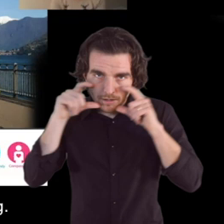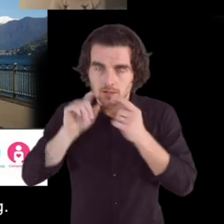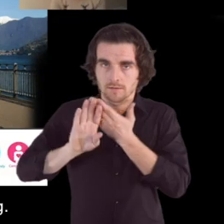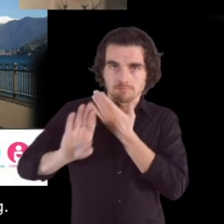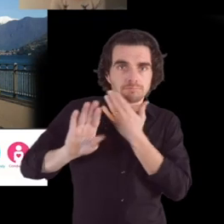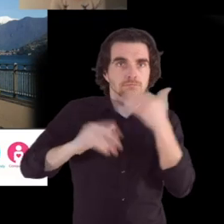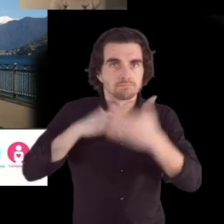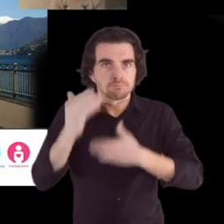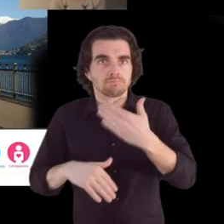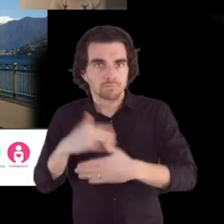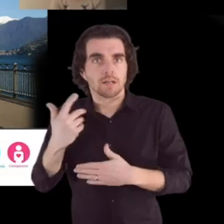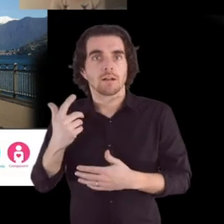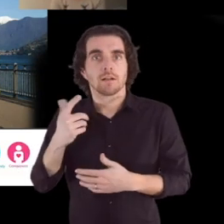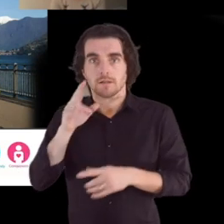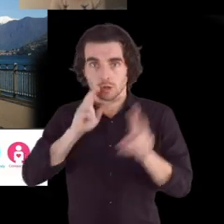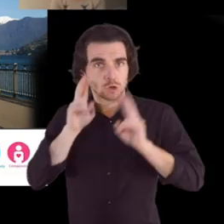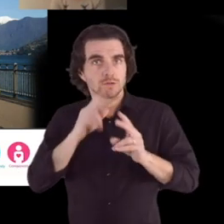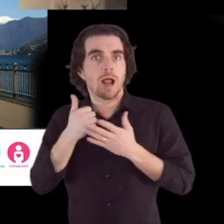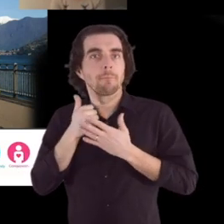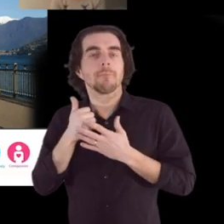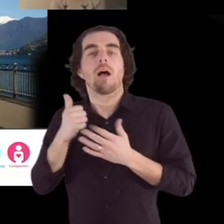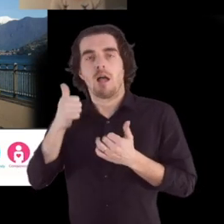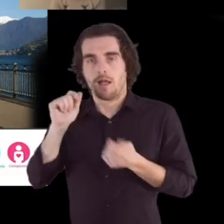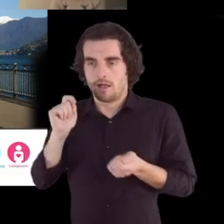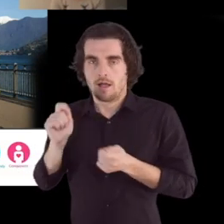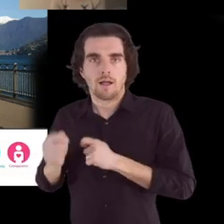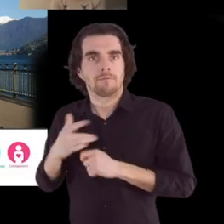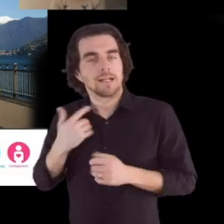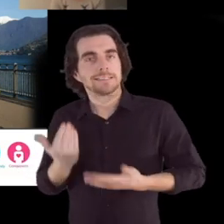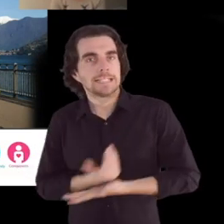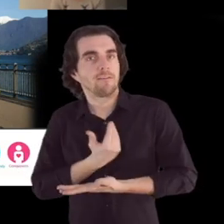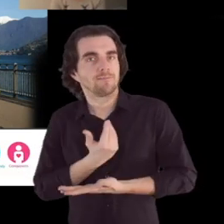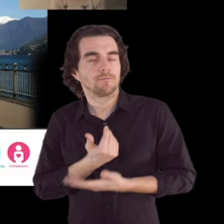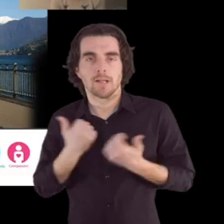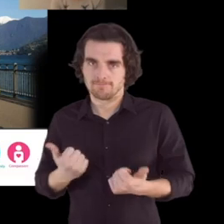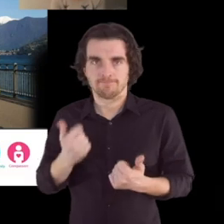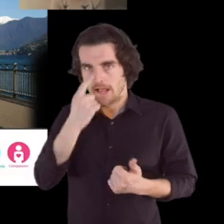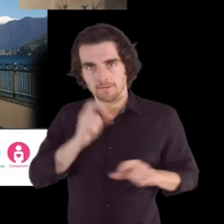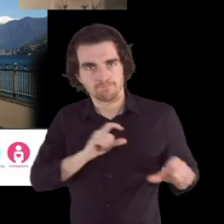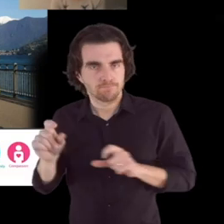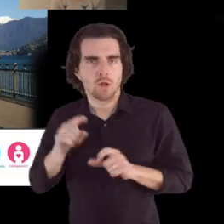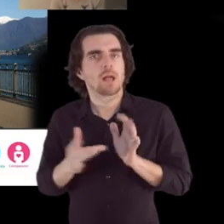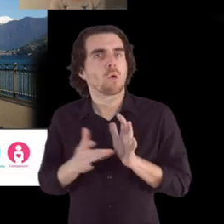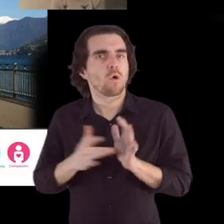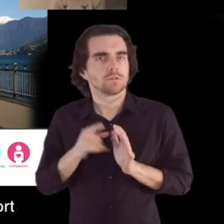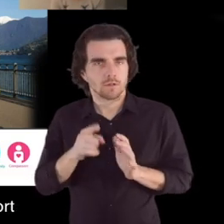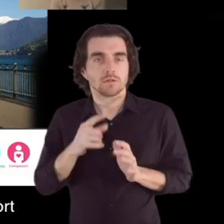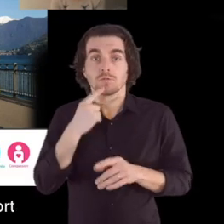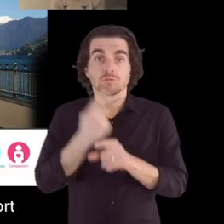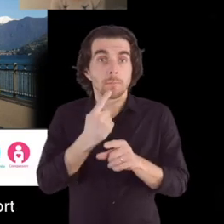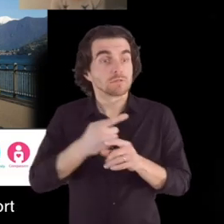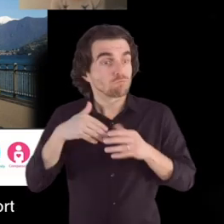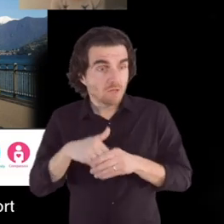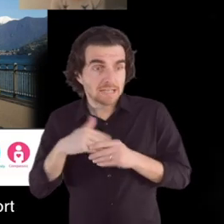social distancing, things like that help you feel that you're adapting to the situation in as safe a way as you can. This is really important. Talking